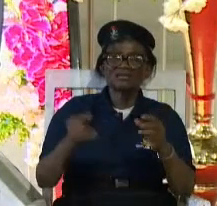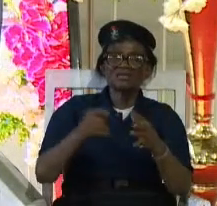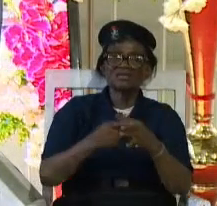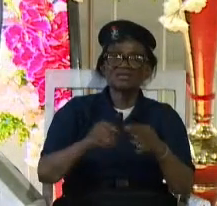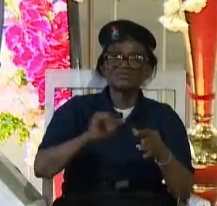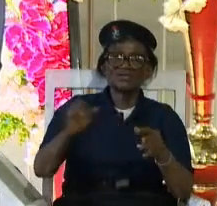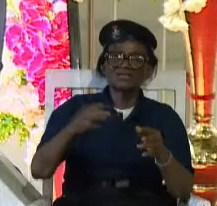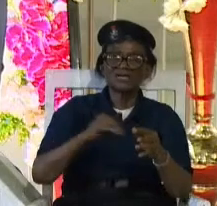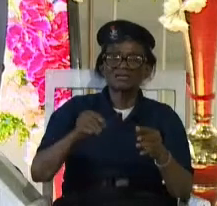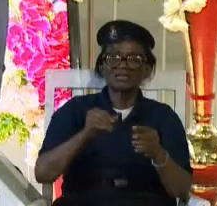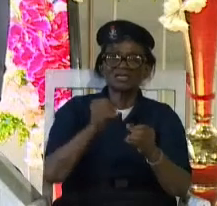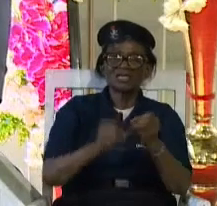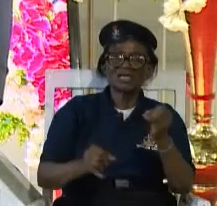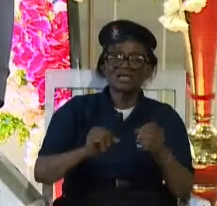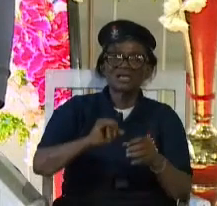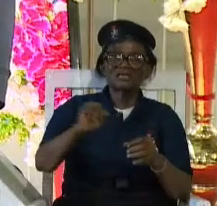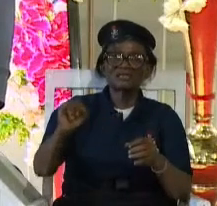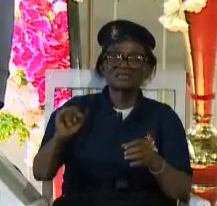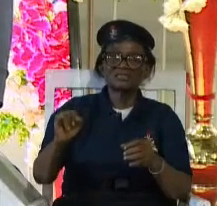Beginning and the ending.